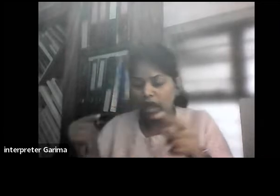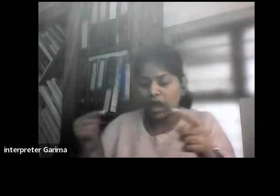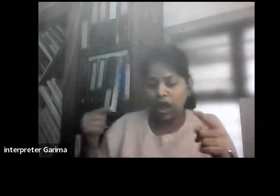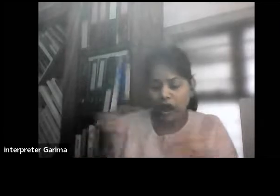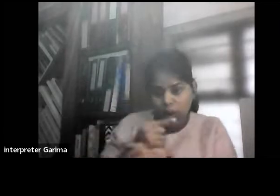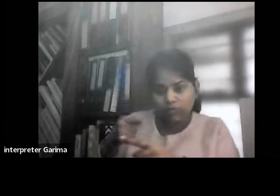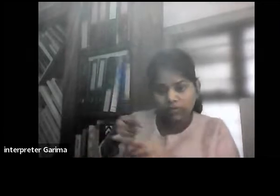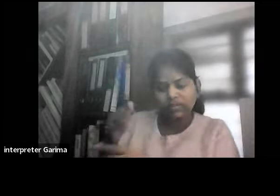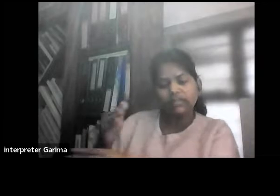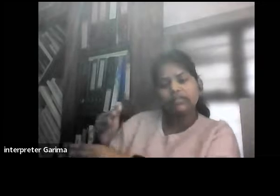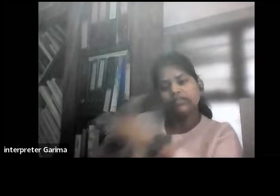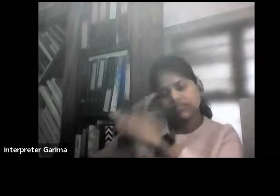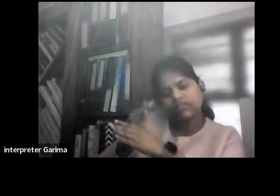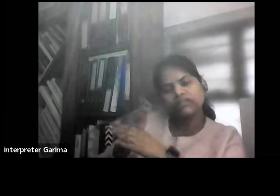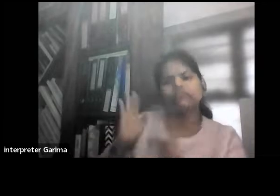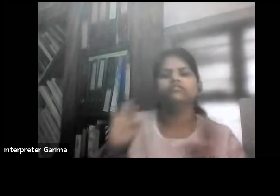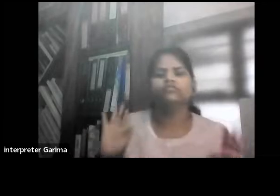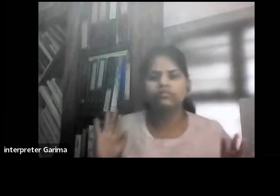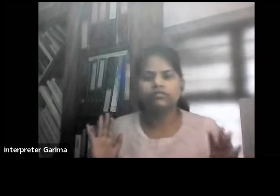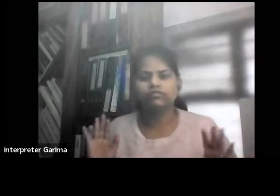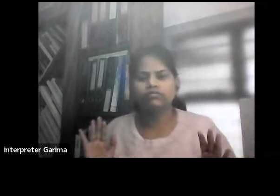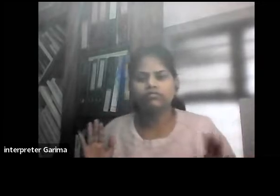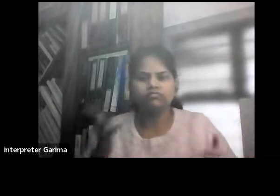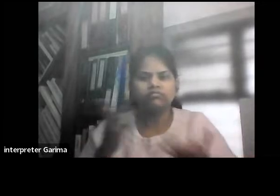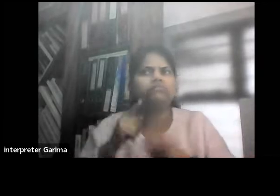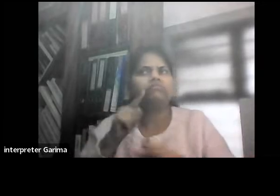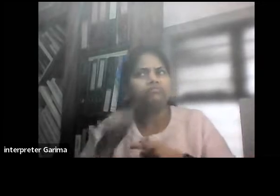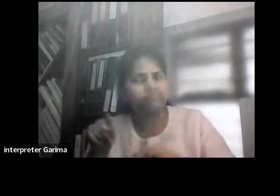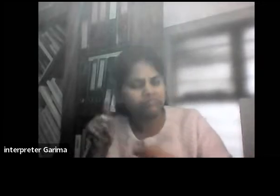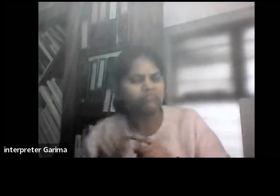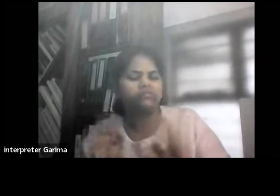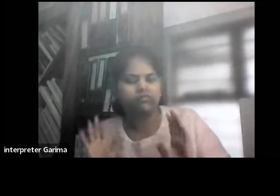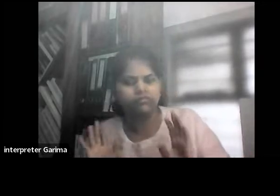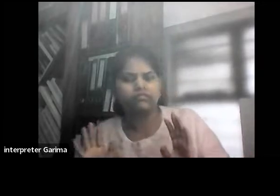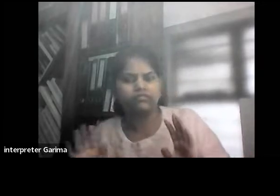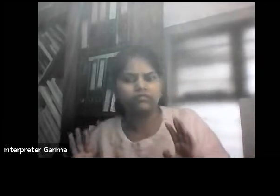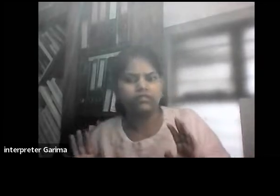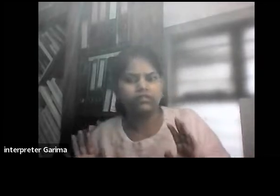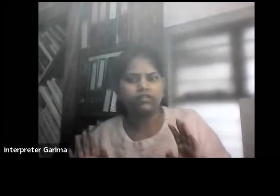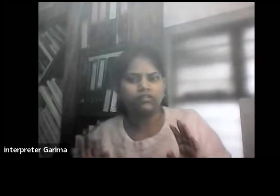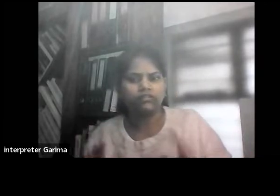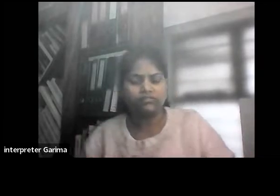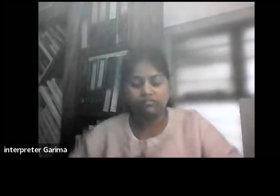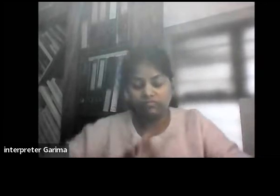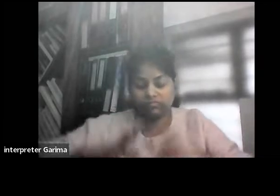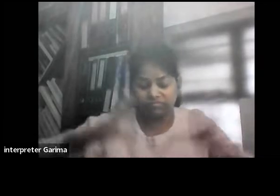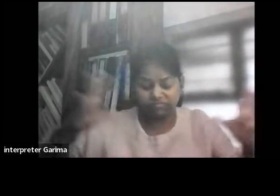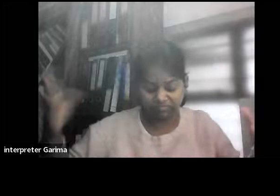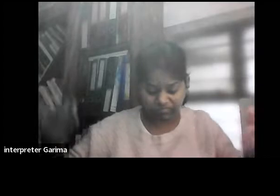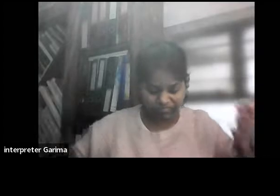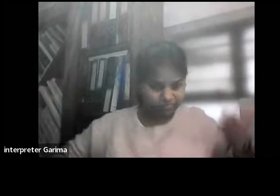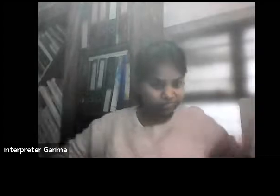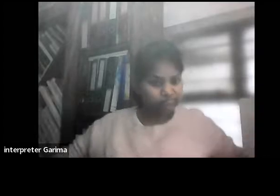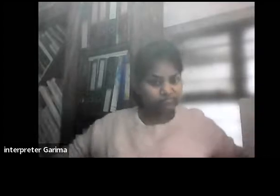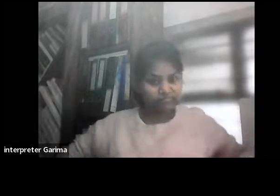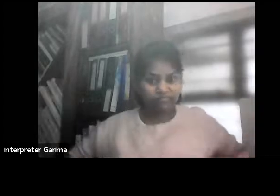unfair. Okay. So it is this broad range of behaviors, this continuum of behaviors, which,